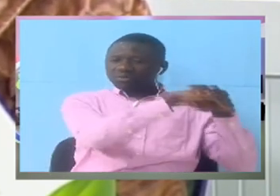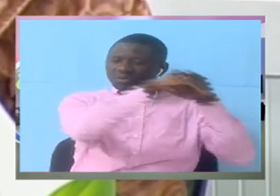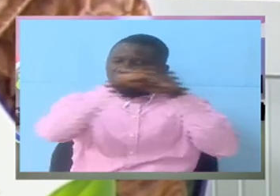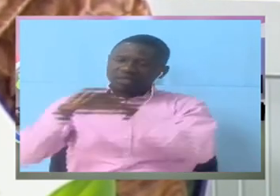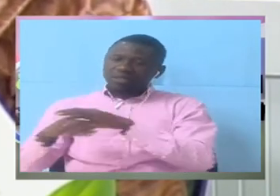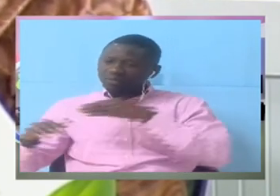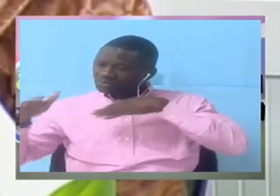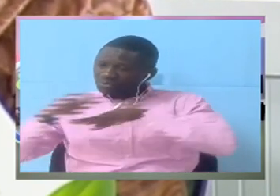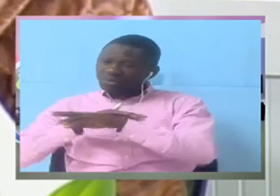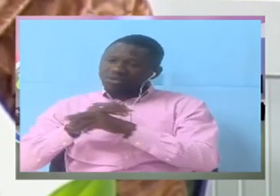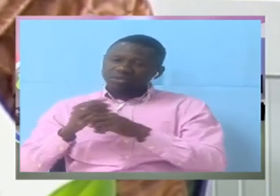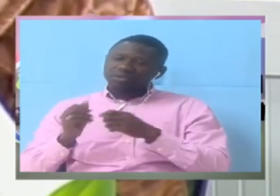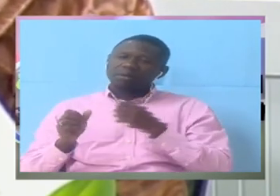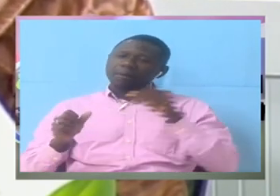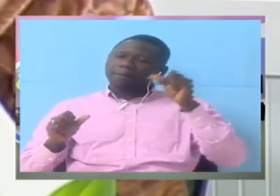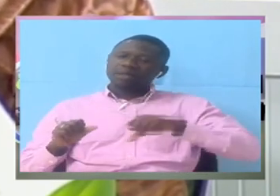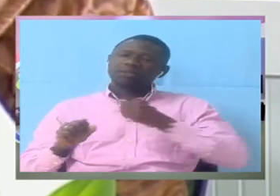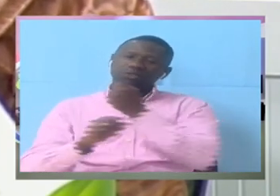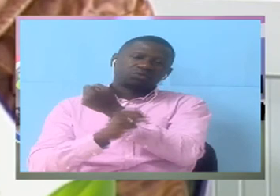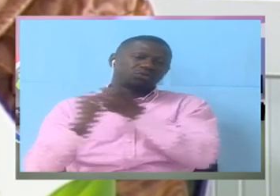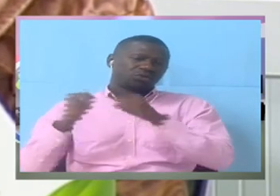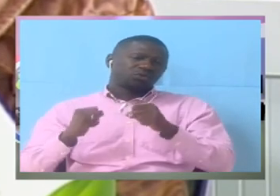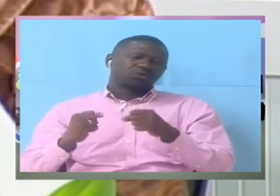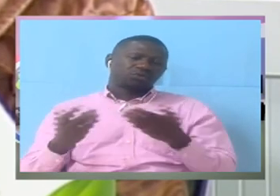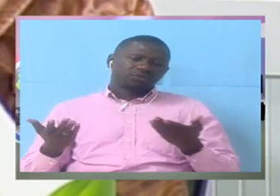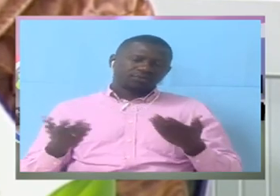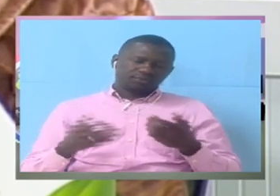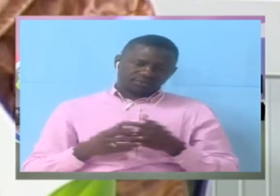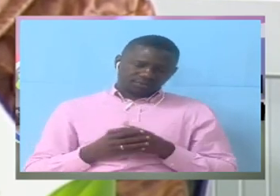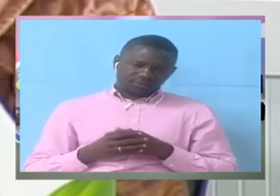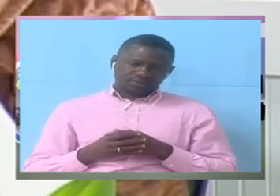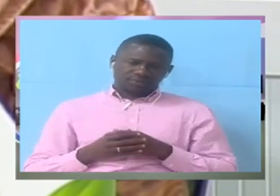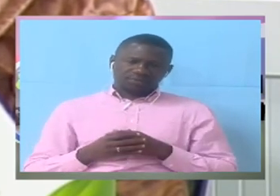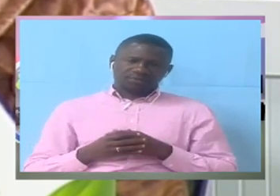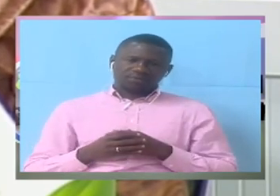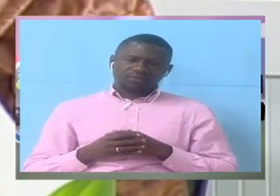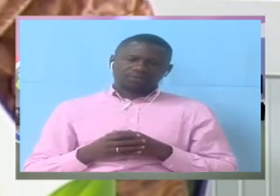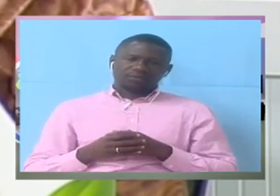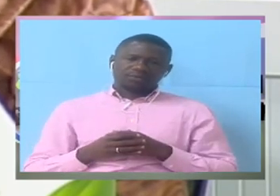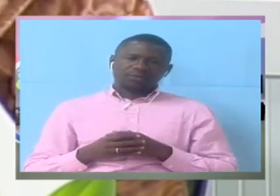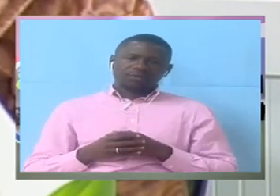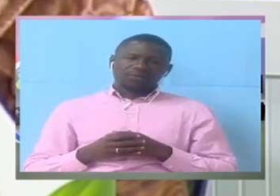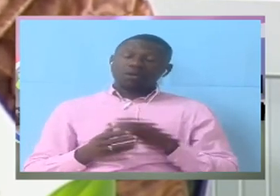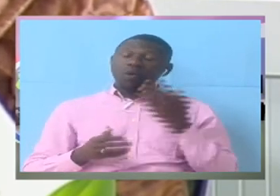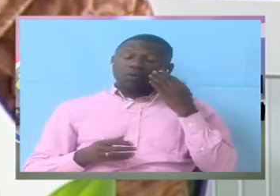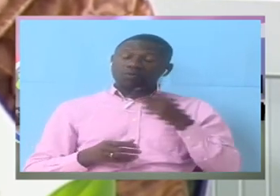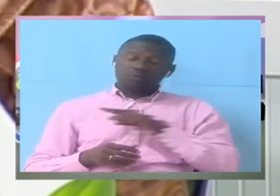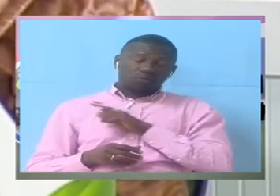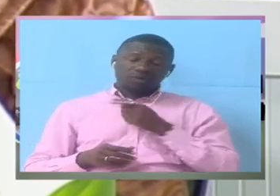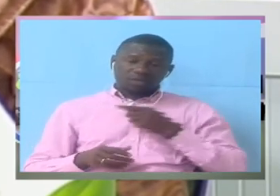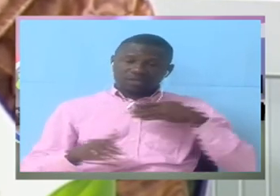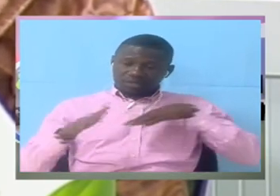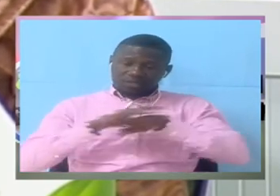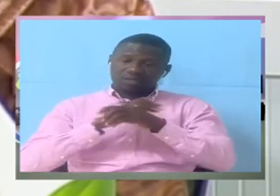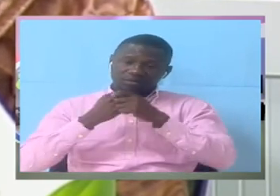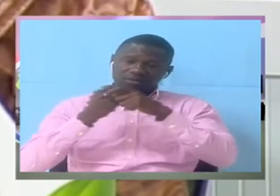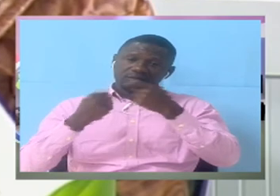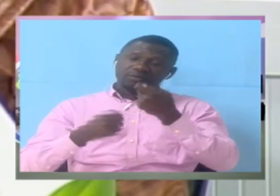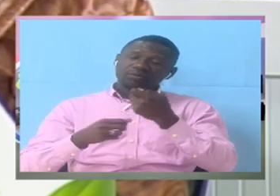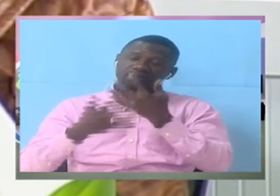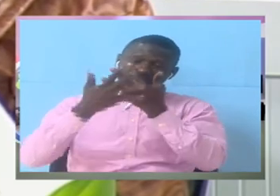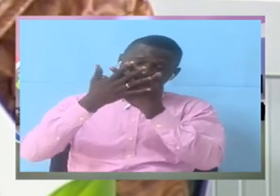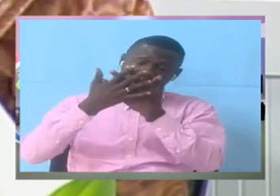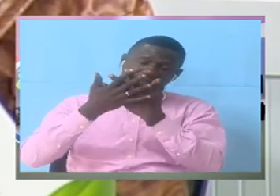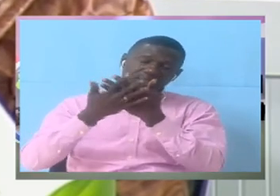then you remove them from that situation and put them into yet another thing. When we were